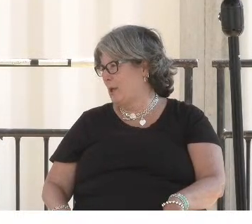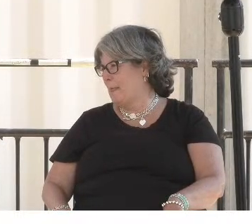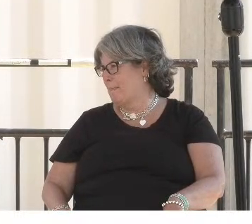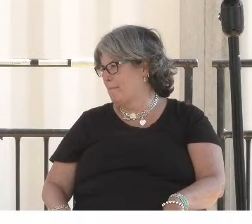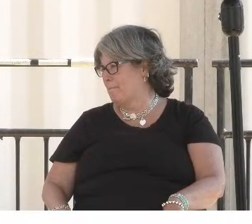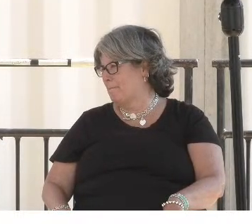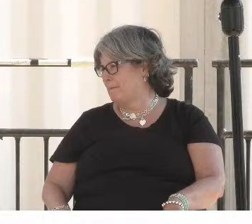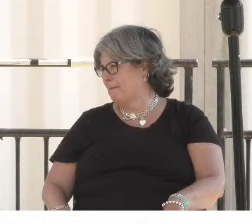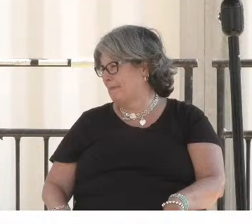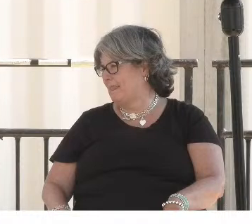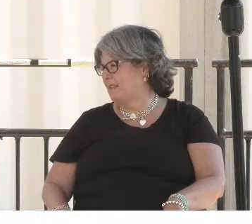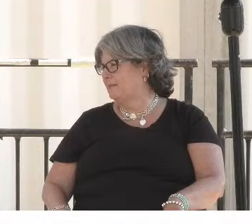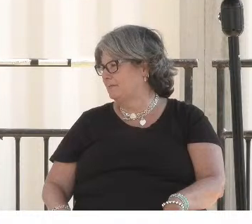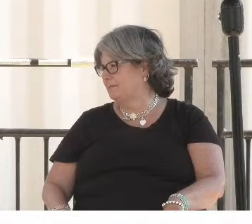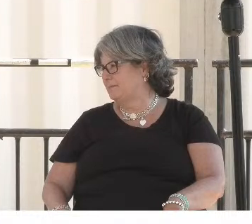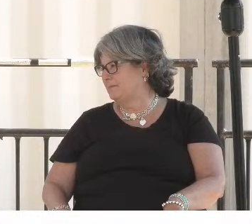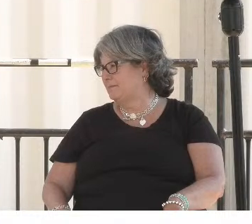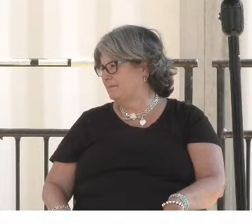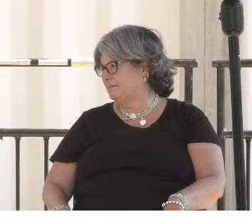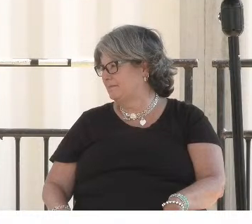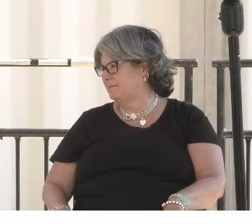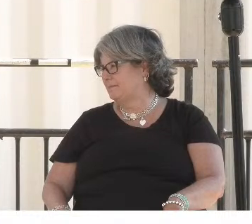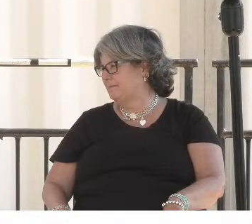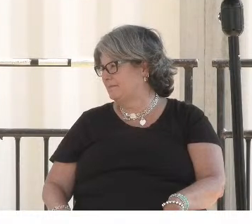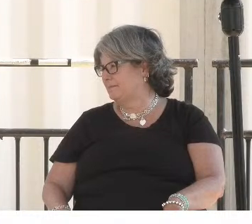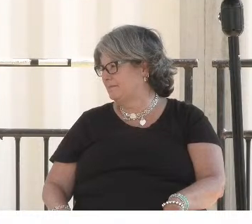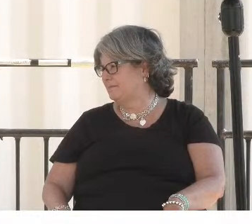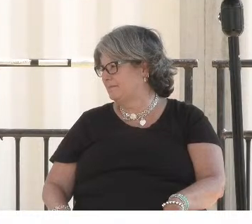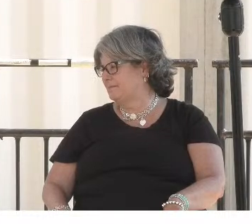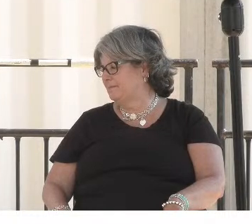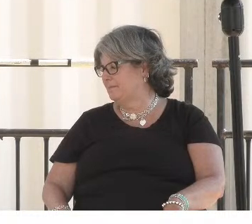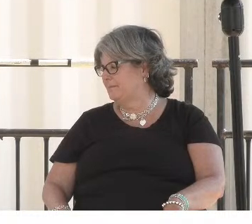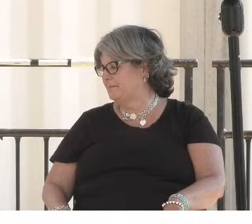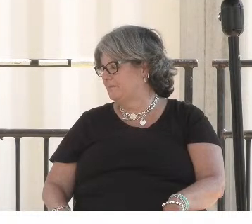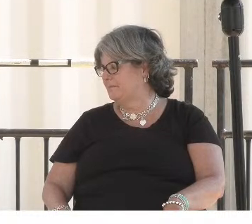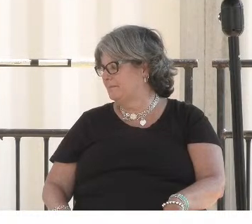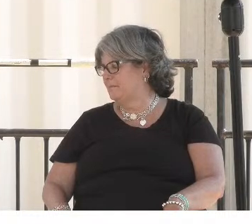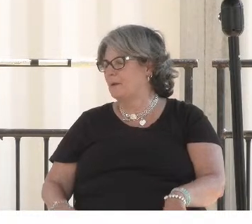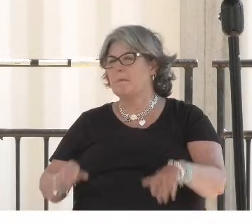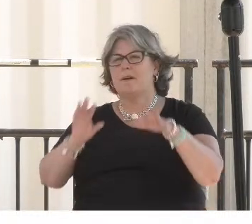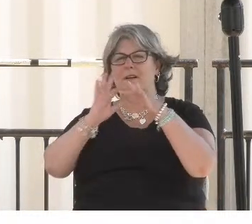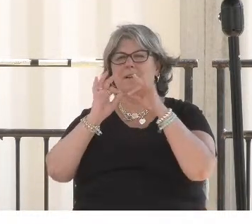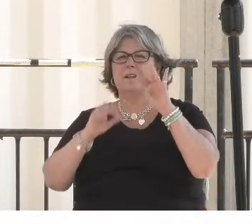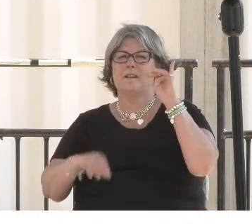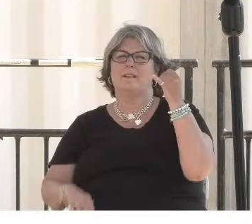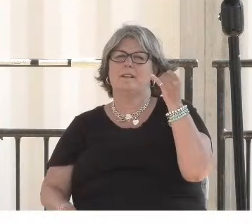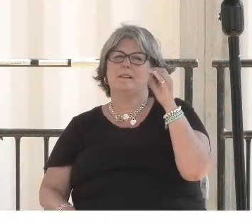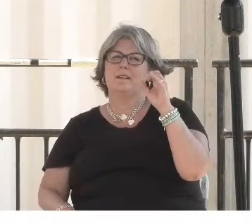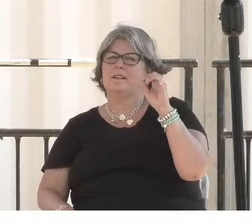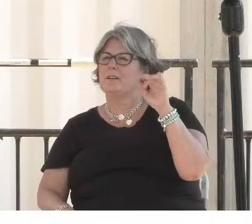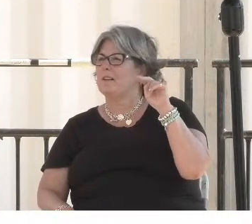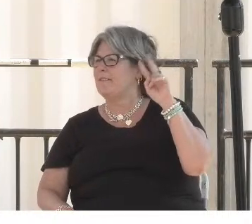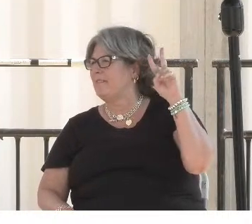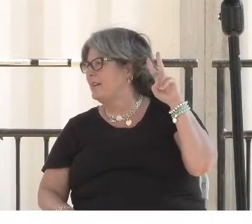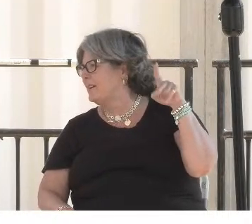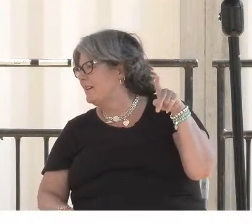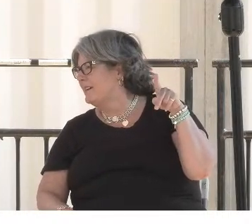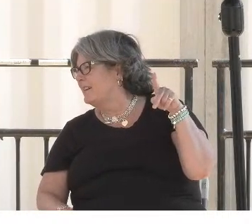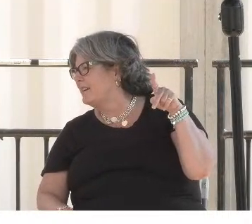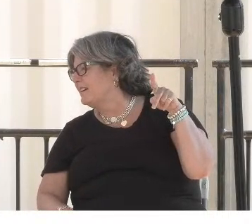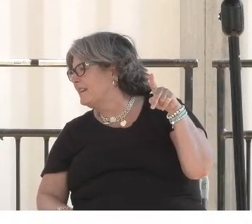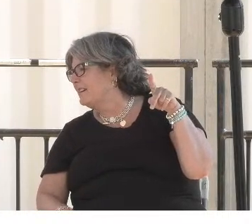It's more of a comment. Something that you said struck a bell with me. My name's Jonathan Sedler. I'm the Vice President of the East